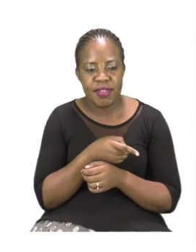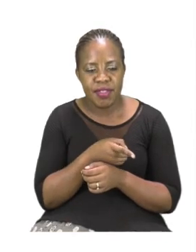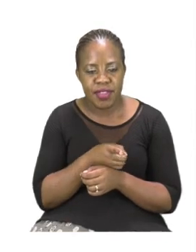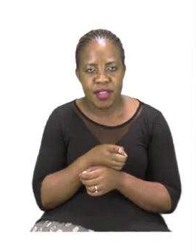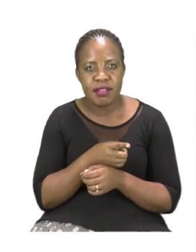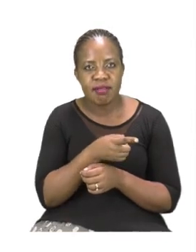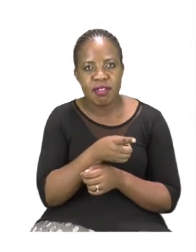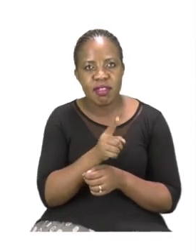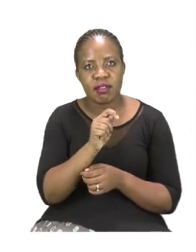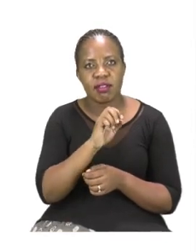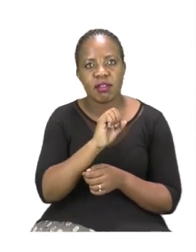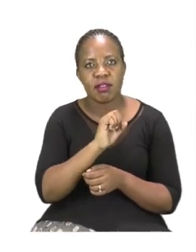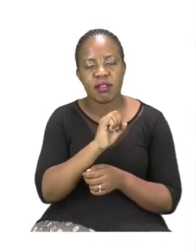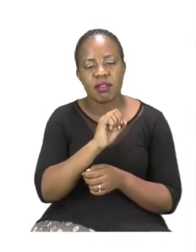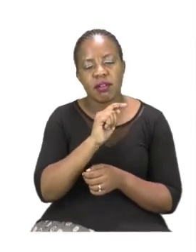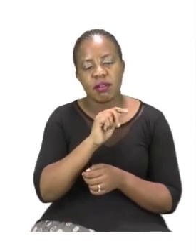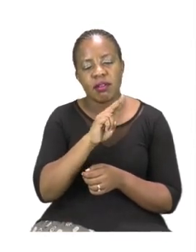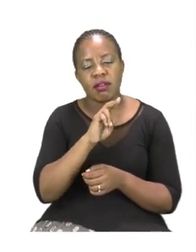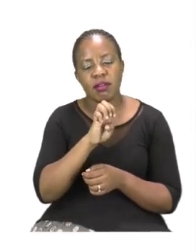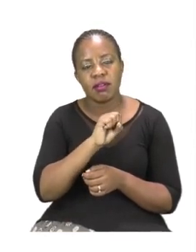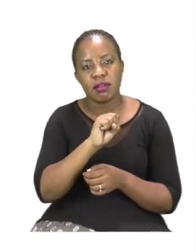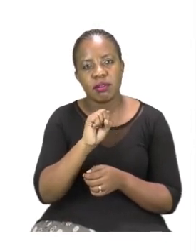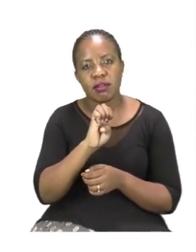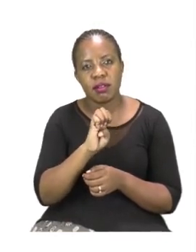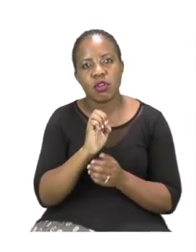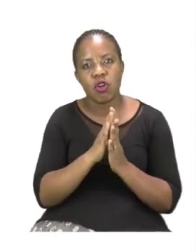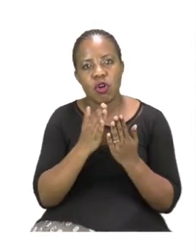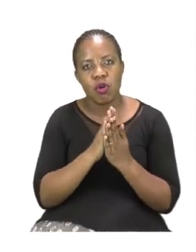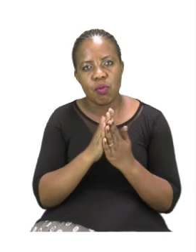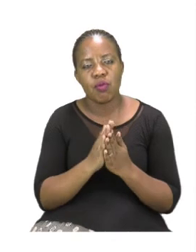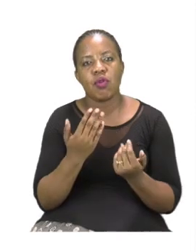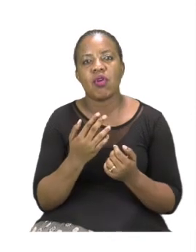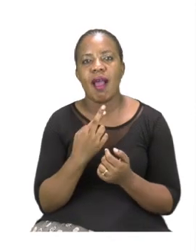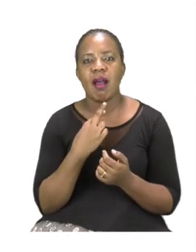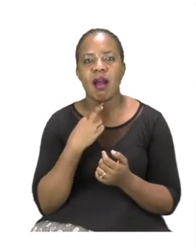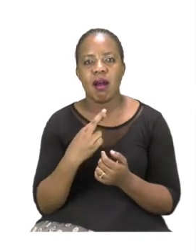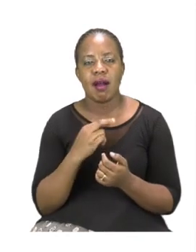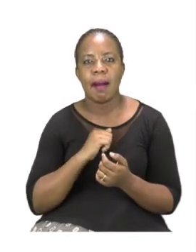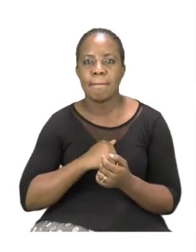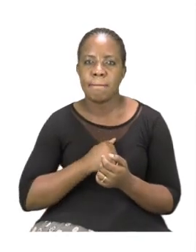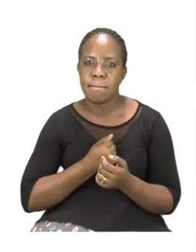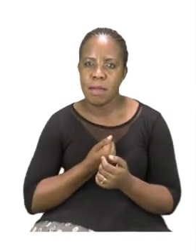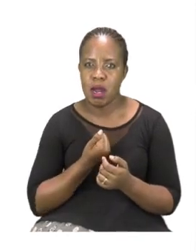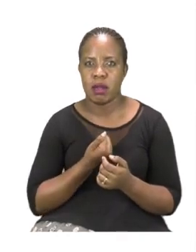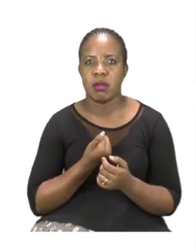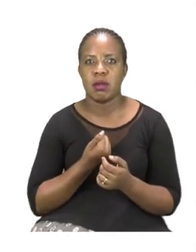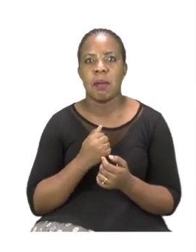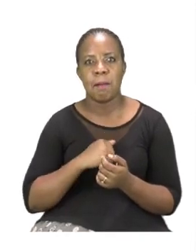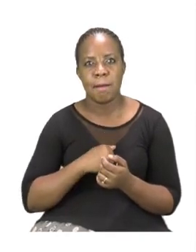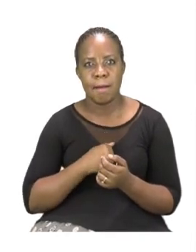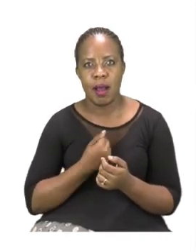These are my books. So we know that our possessive pronouns